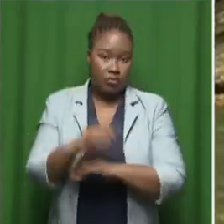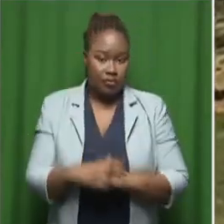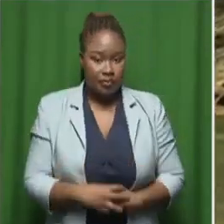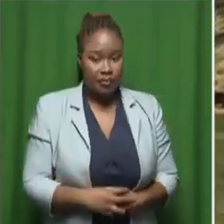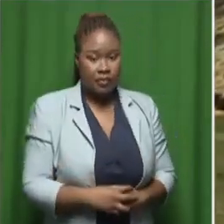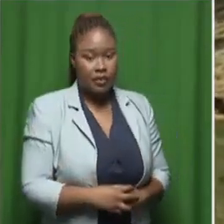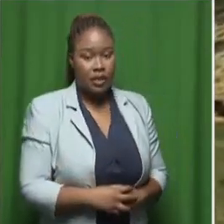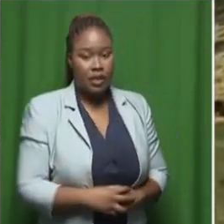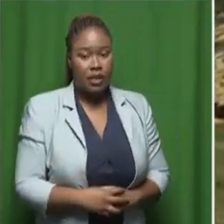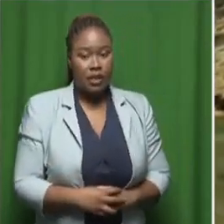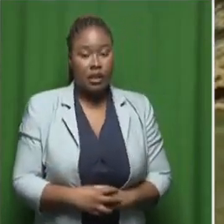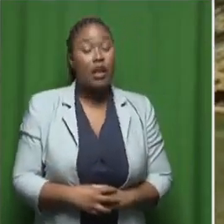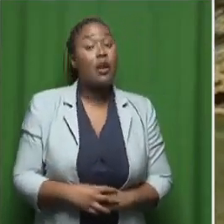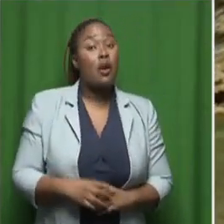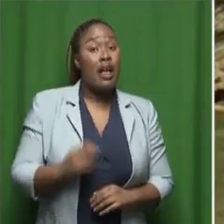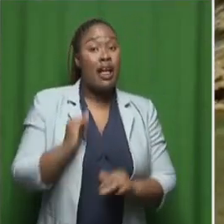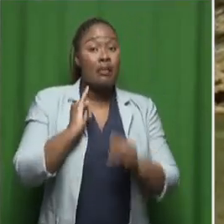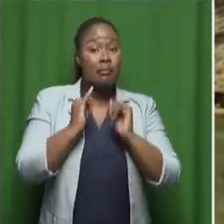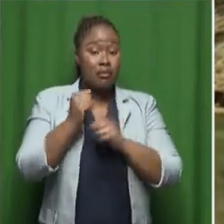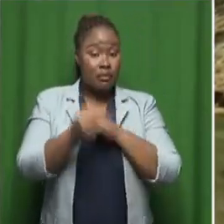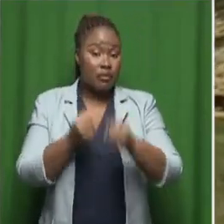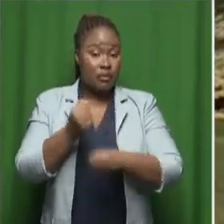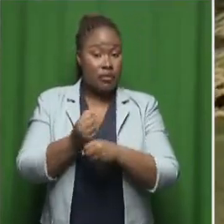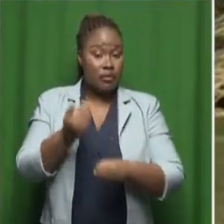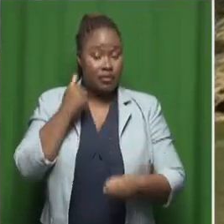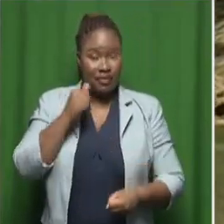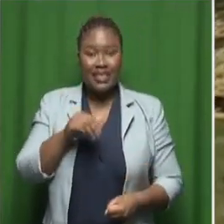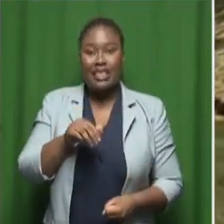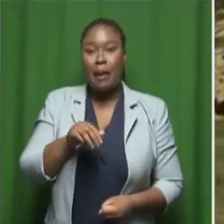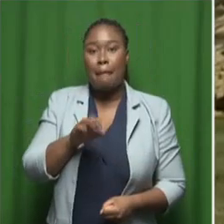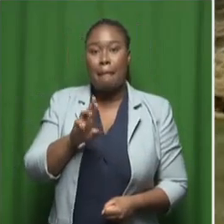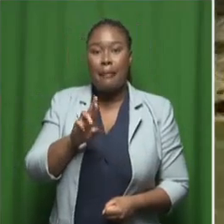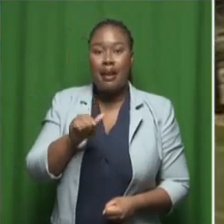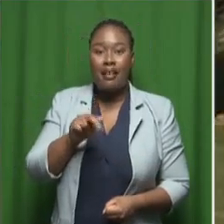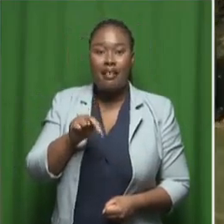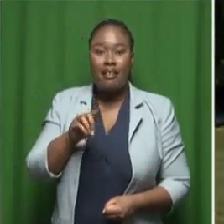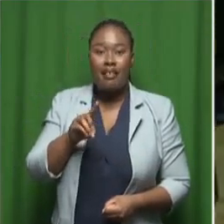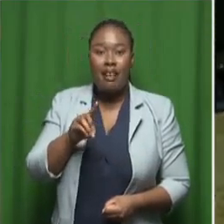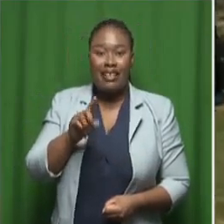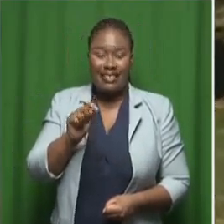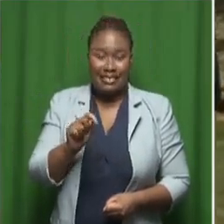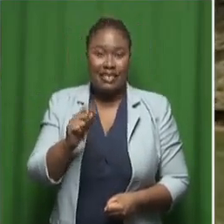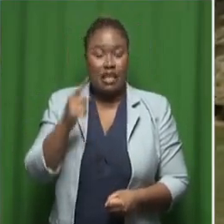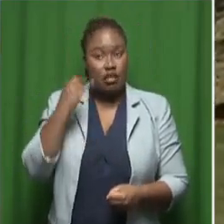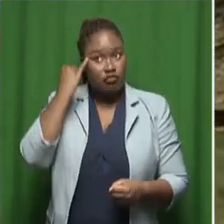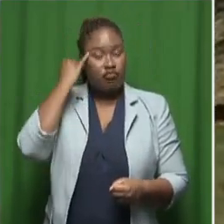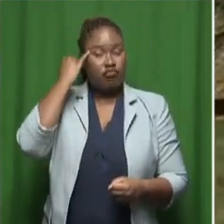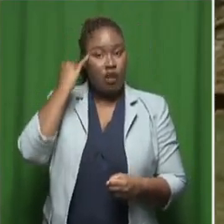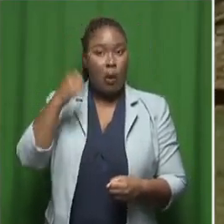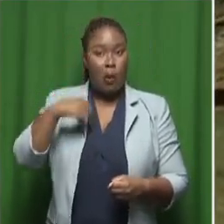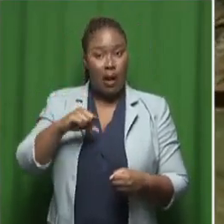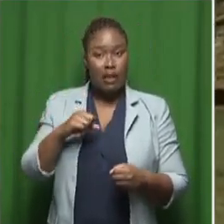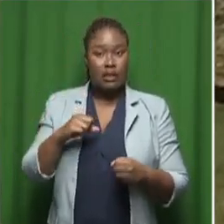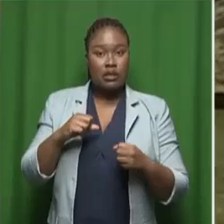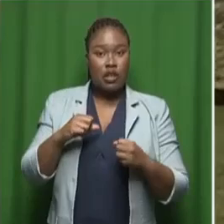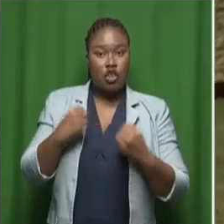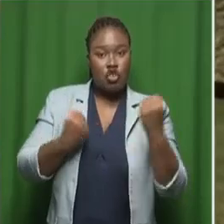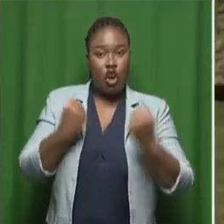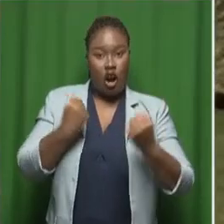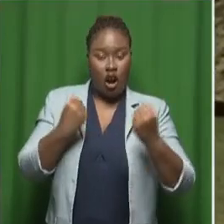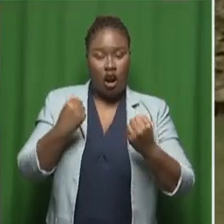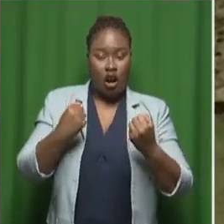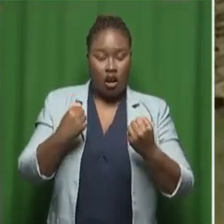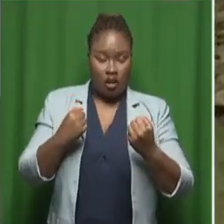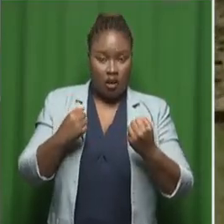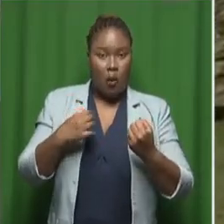to do this 11 years ago. It's been his dream since school. So he just decided to build a vehicle that is rugged for our terrain,